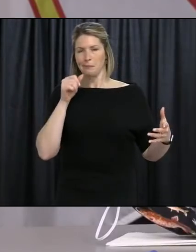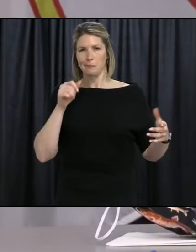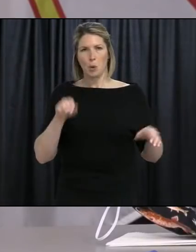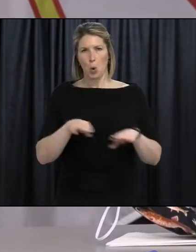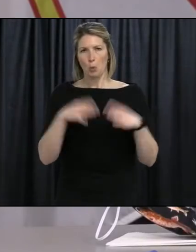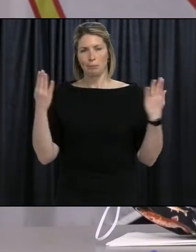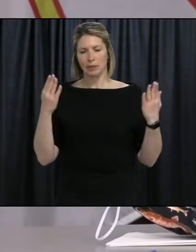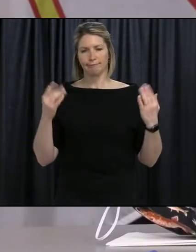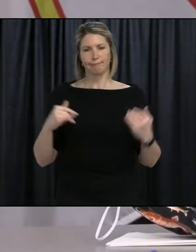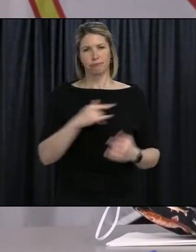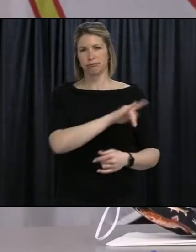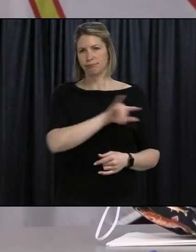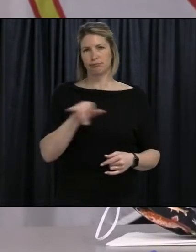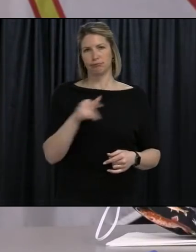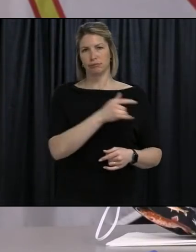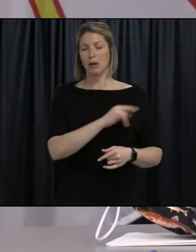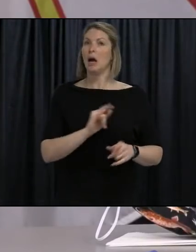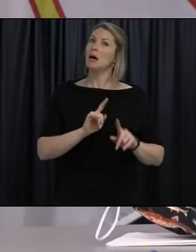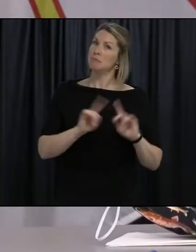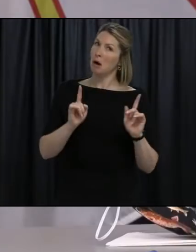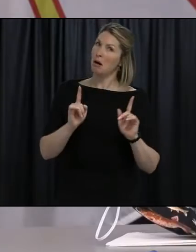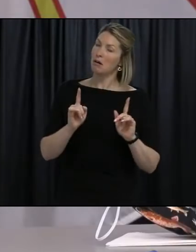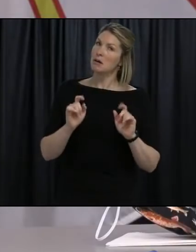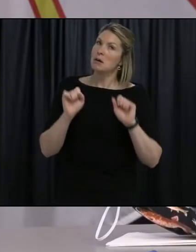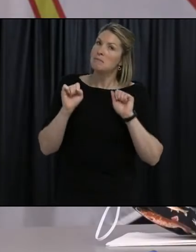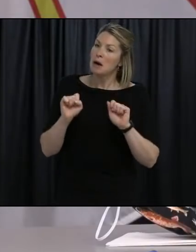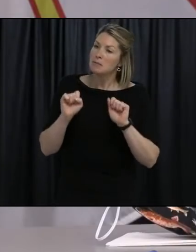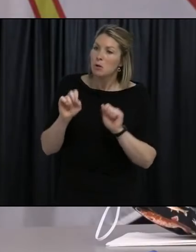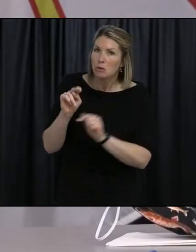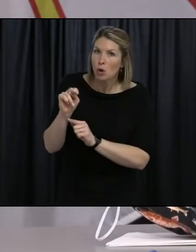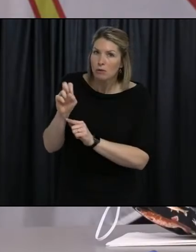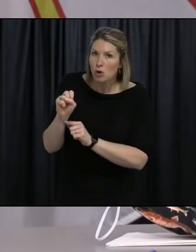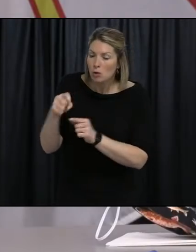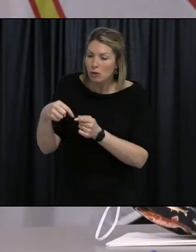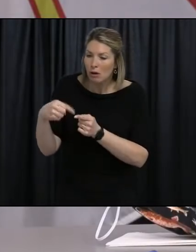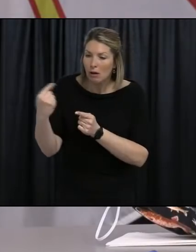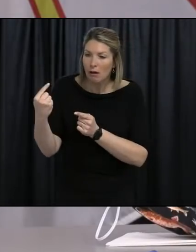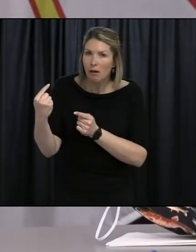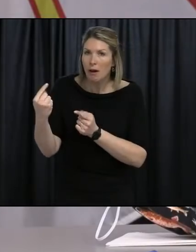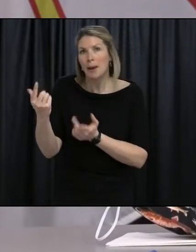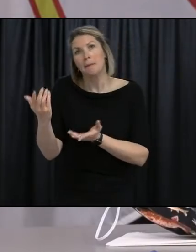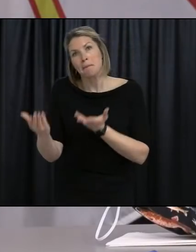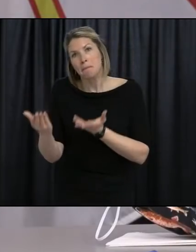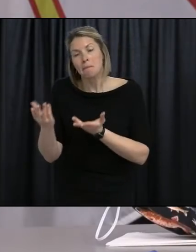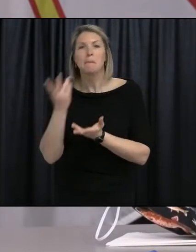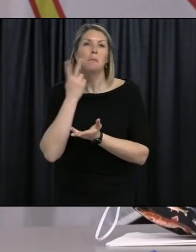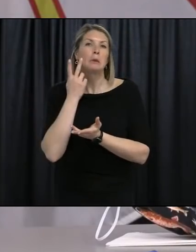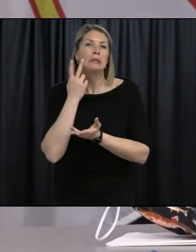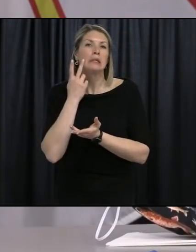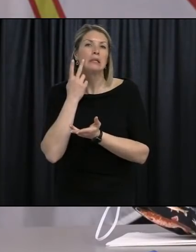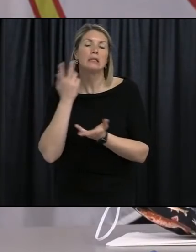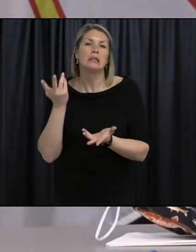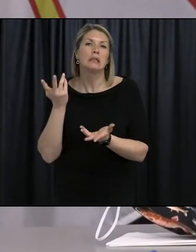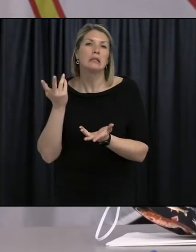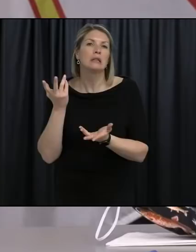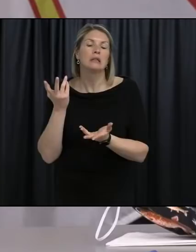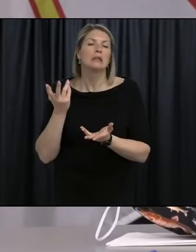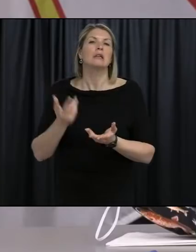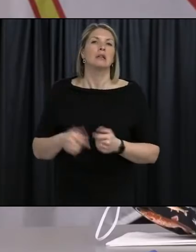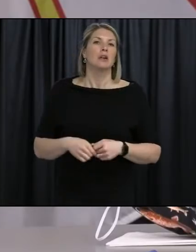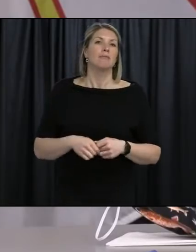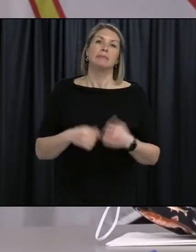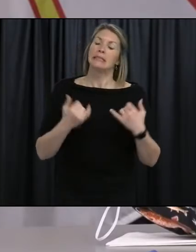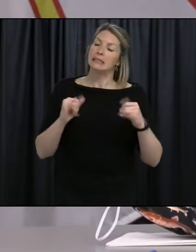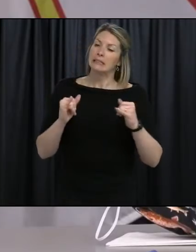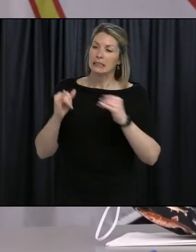But we're looking, as we always do, about towards the epidemiology and following the clinical evidence and the real world evidence as it